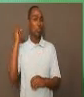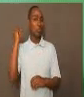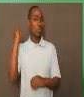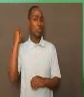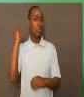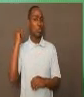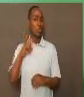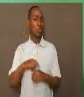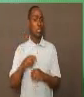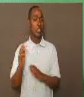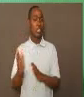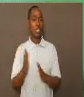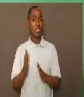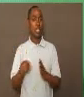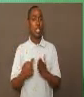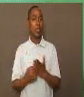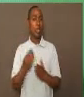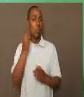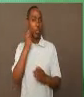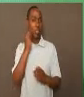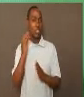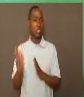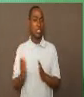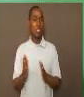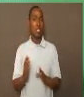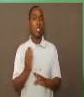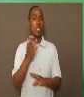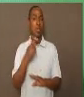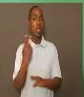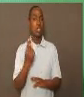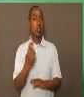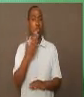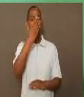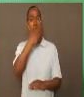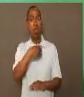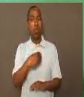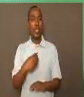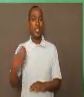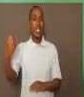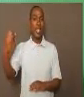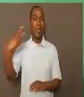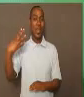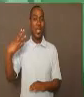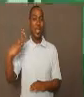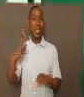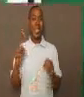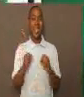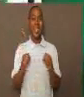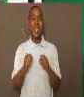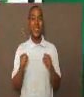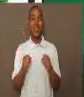into homes where it is used for heat, light, and refrigeration.